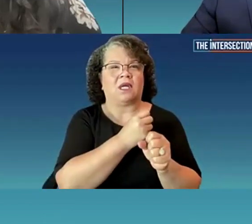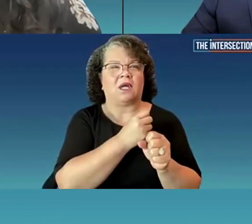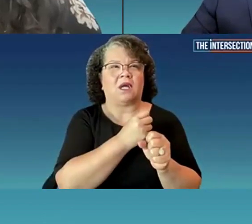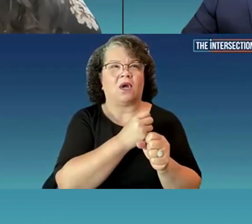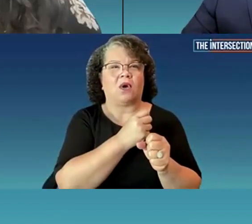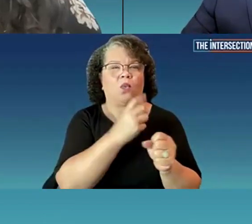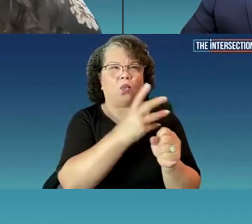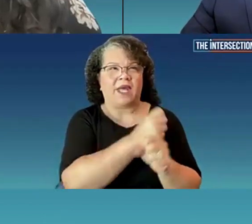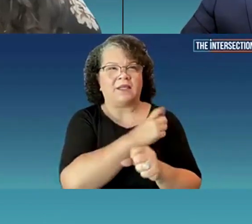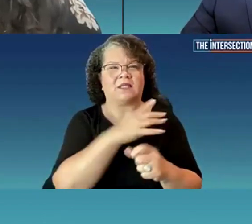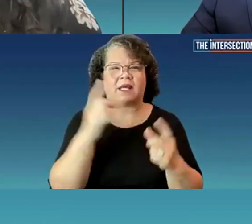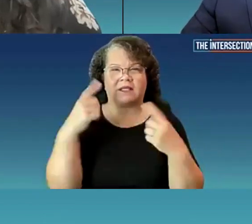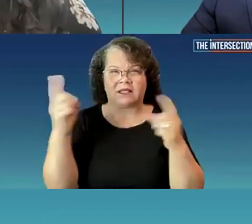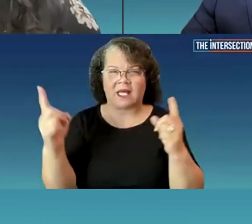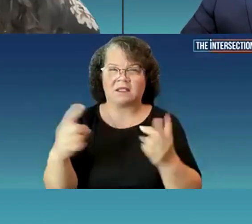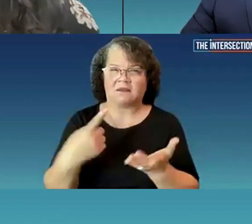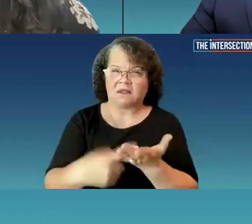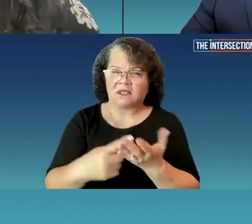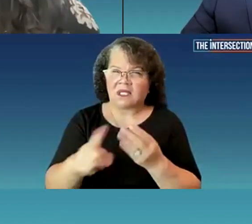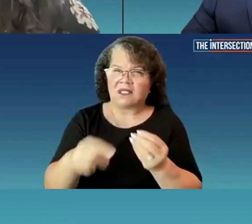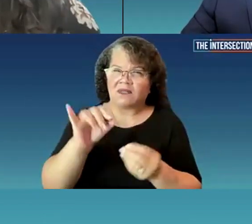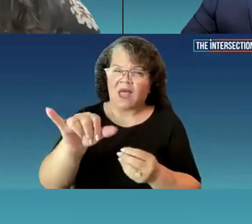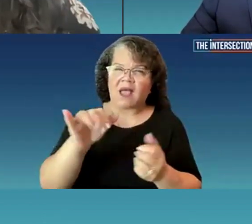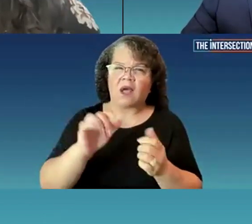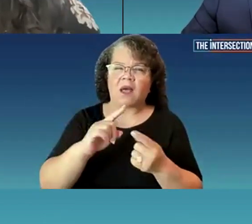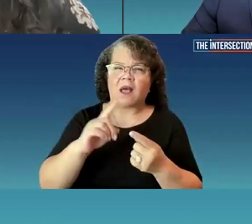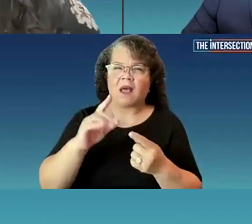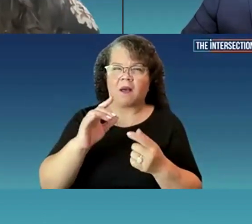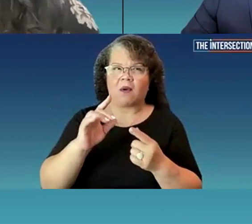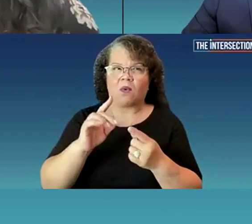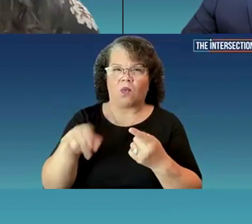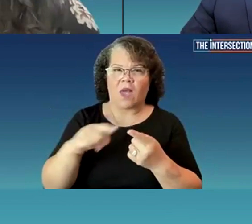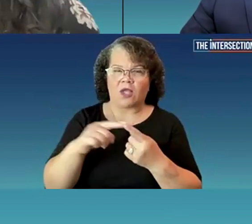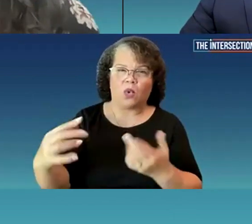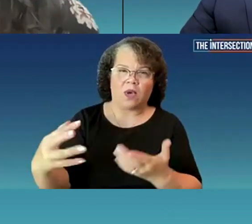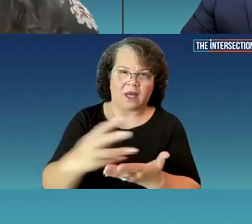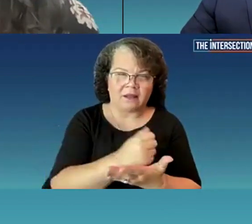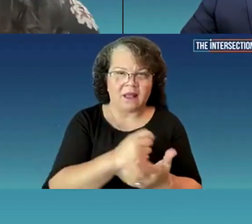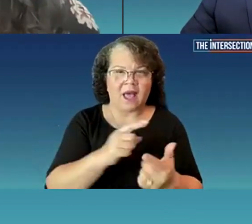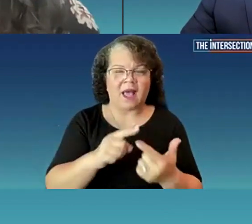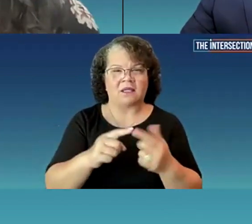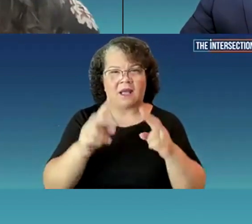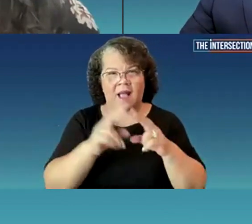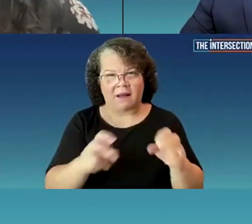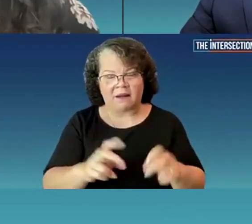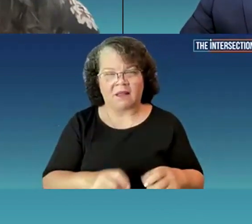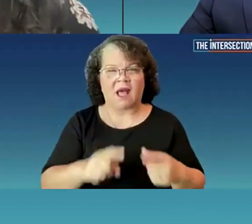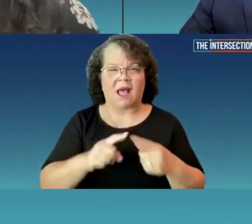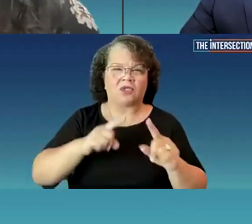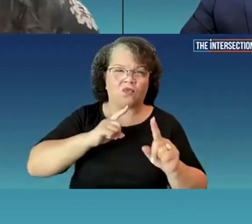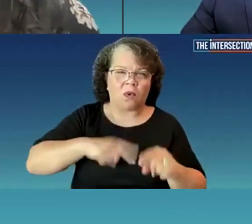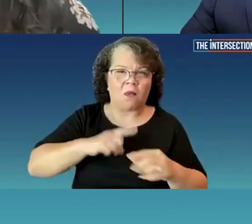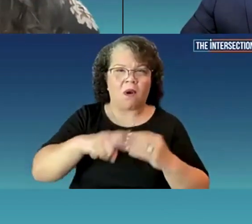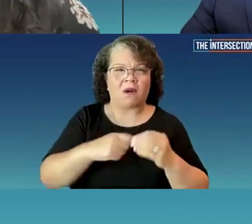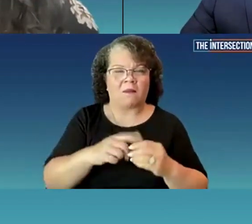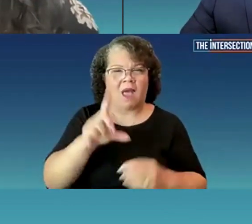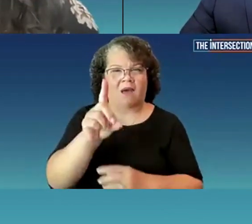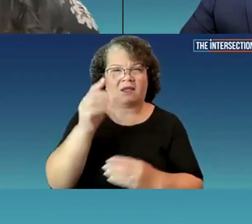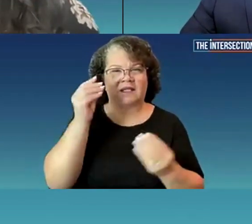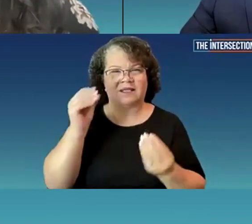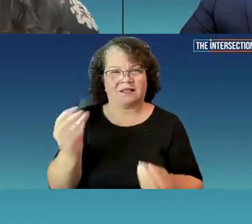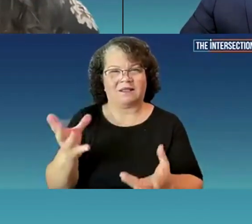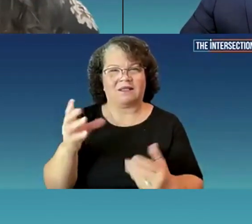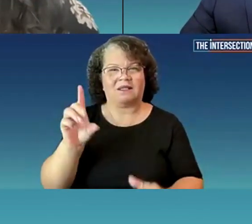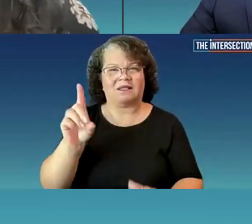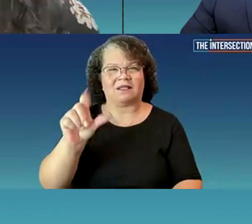that you've had by collecting, analyzing, and reporting out data to to close the gap on disparities. But before